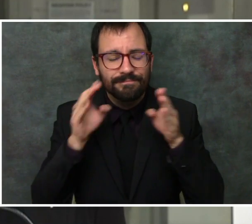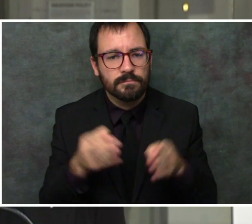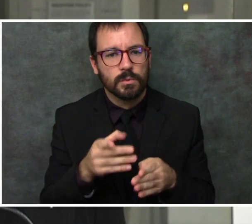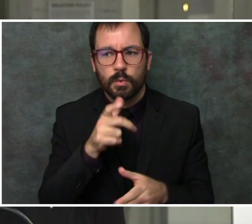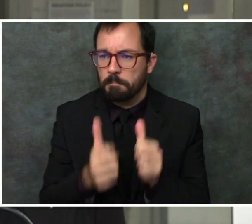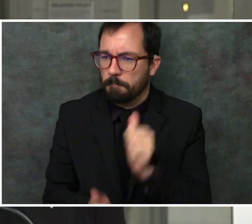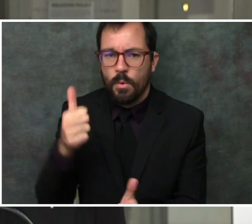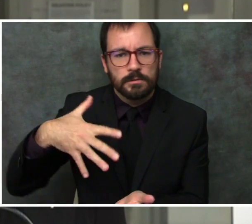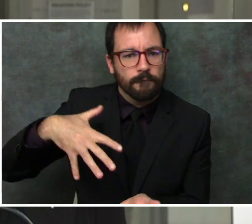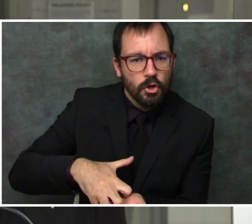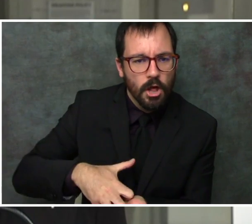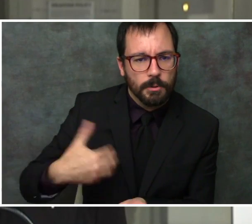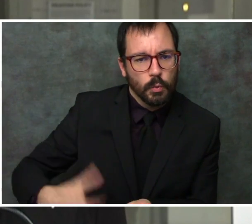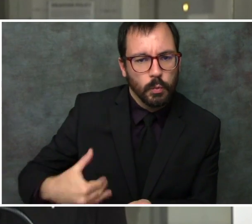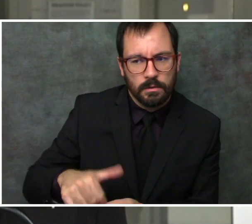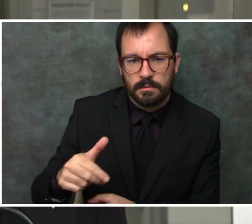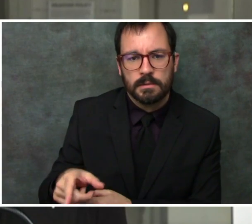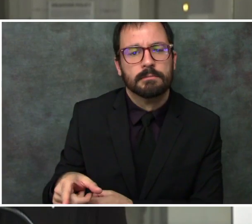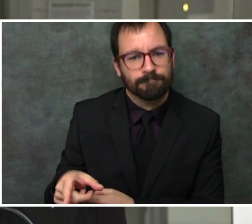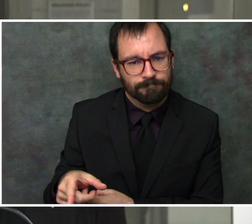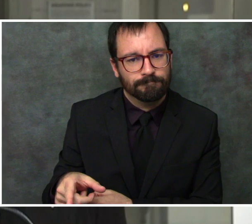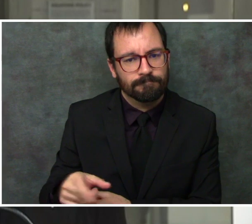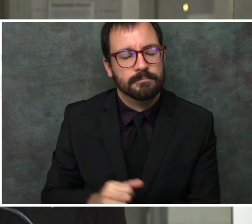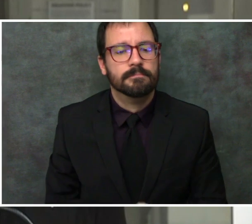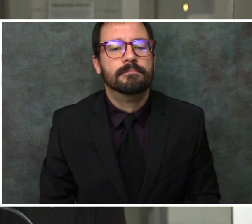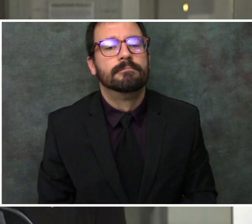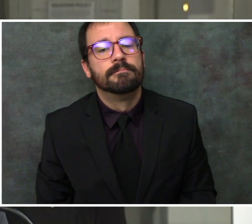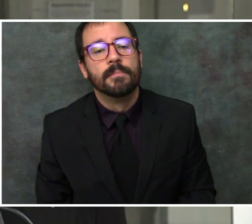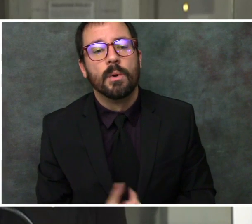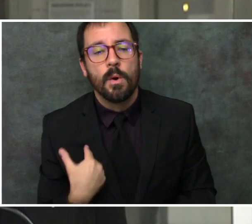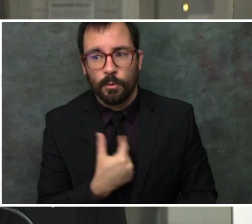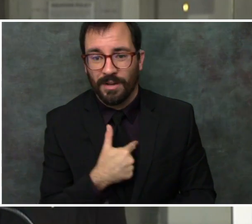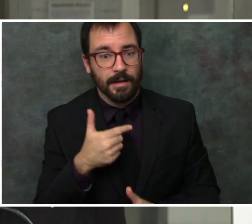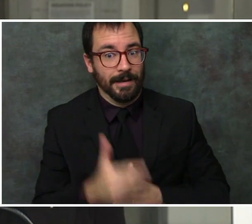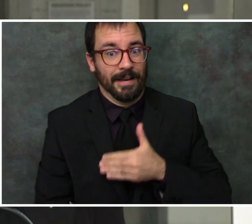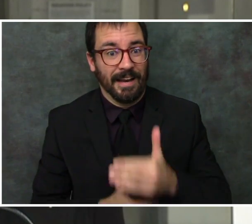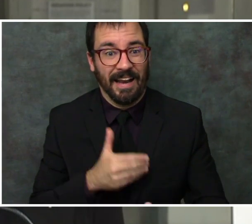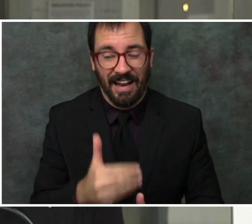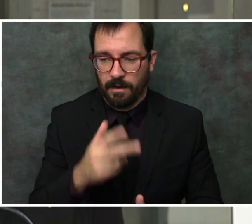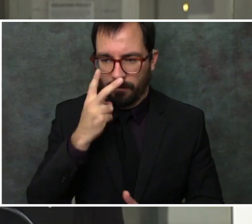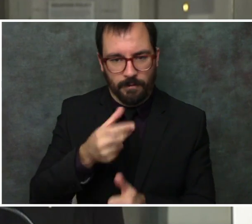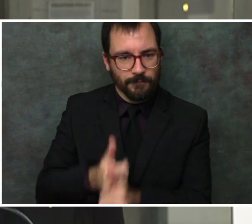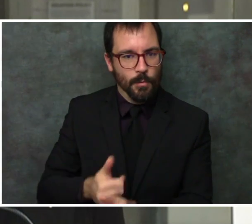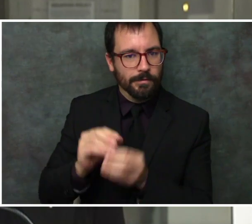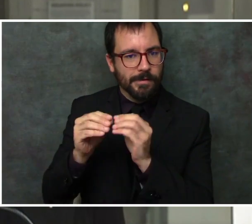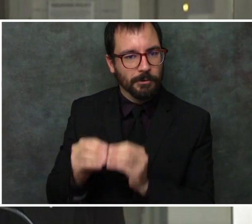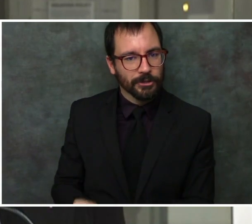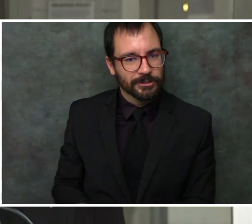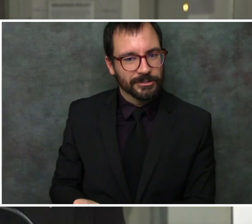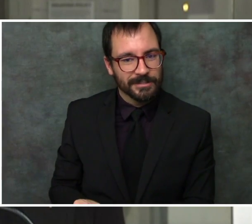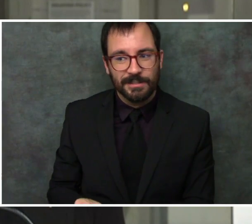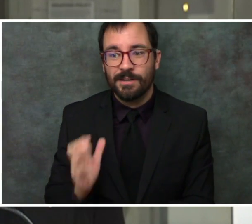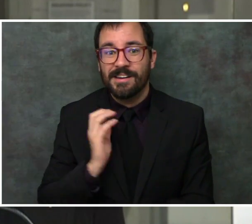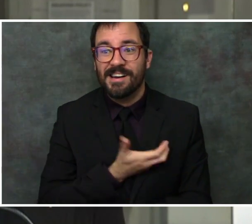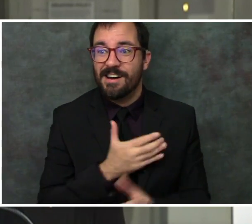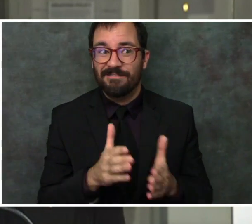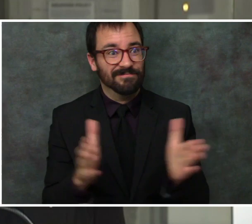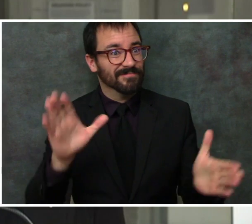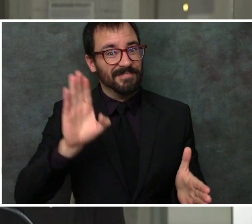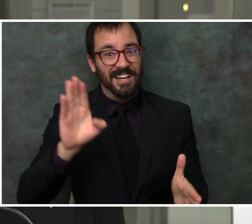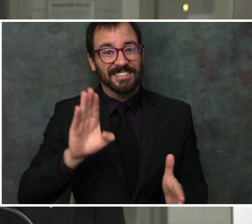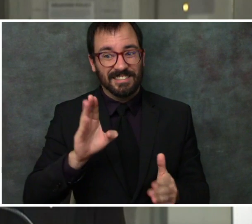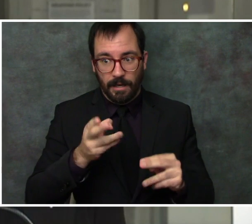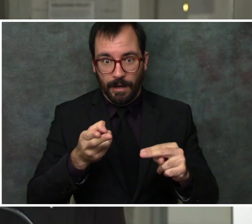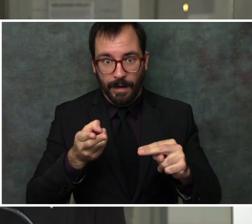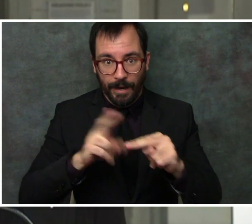based on the latest data. The citywide positive rate puts us over 4% threshold that we established for moving forward